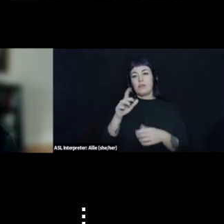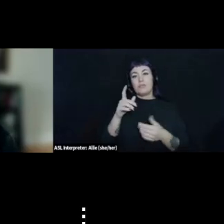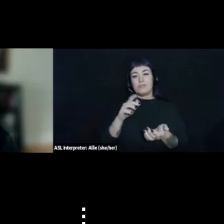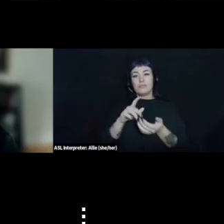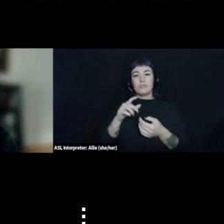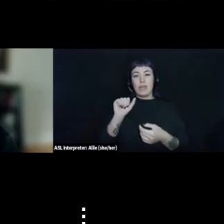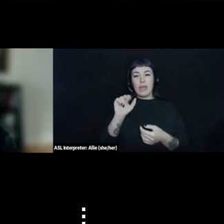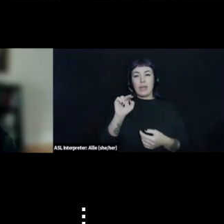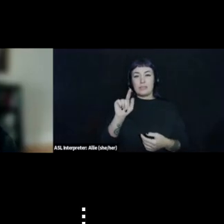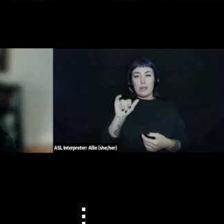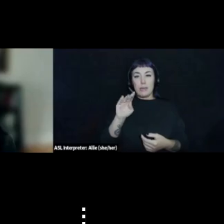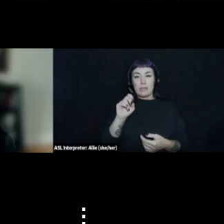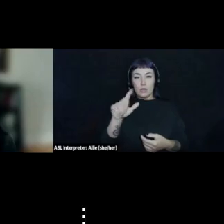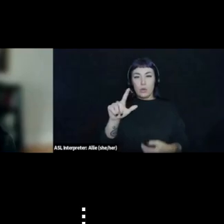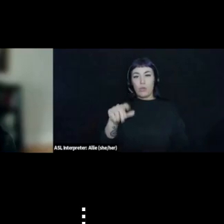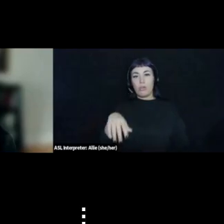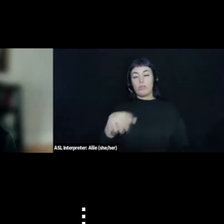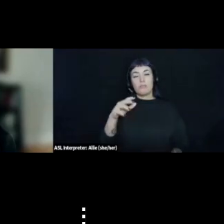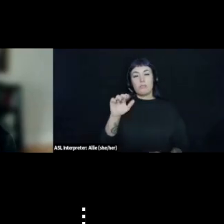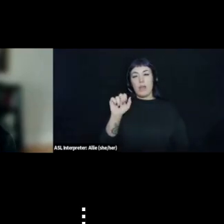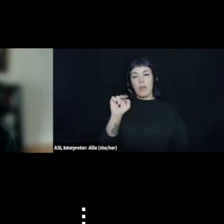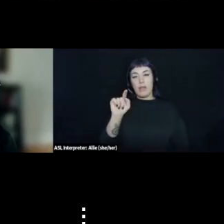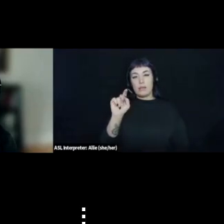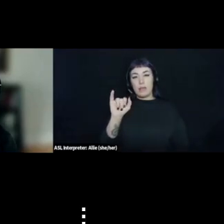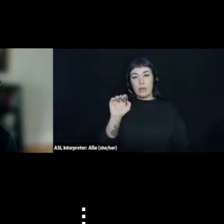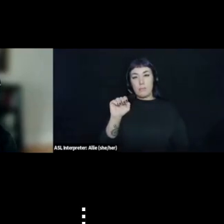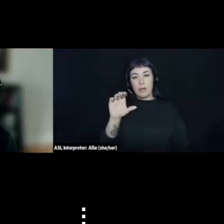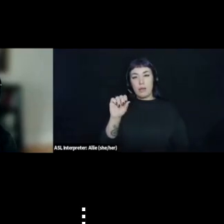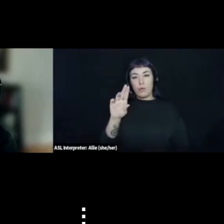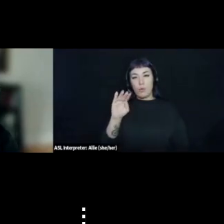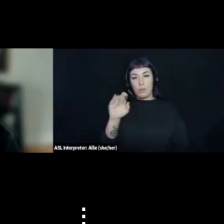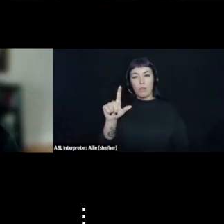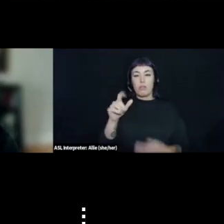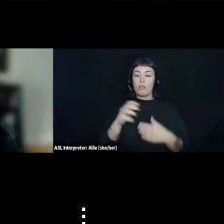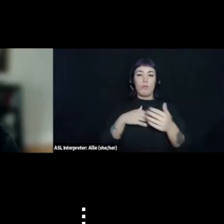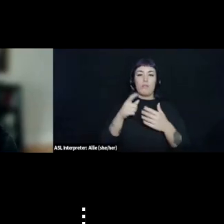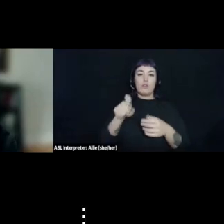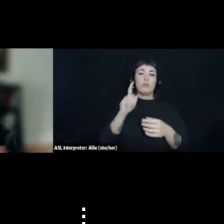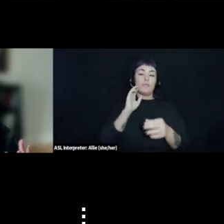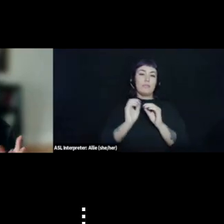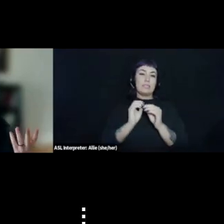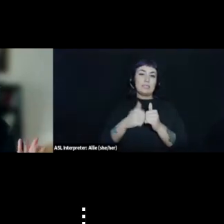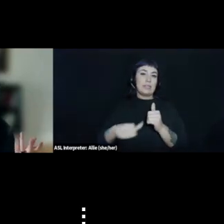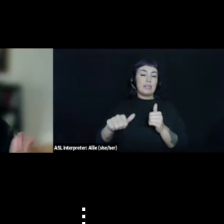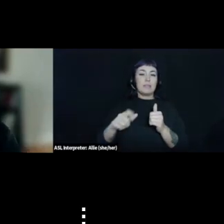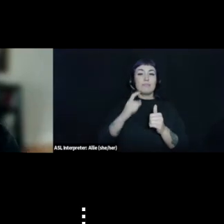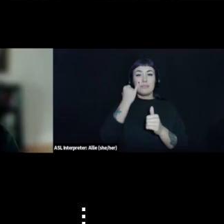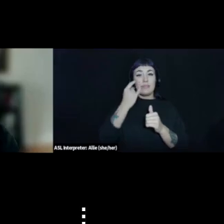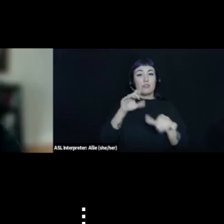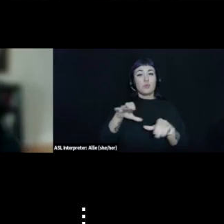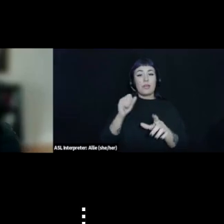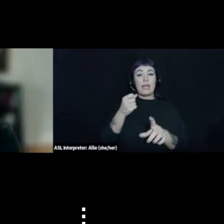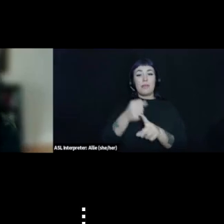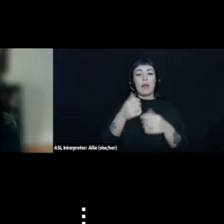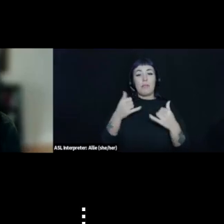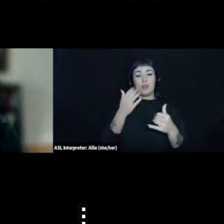antimicrobial, whatever you might need to fix any, if you're doing impact play,